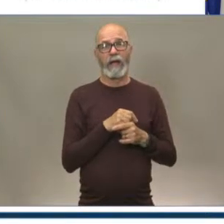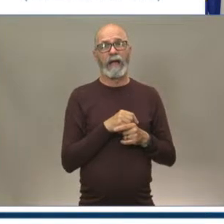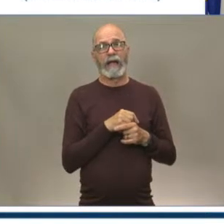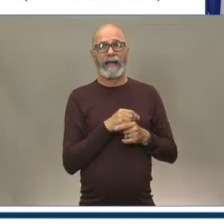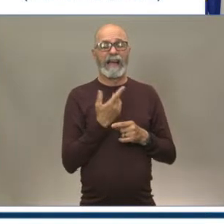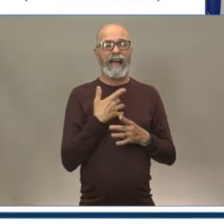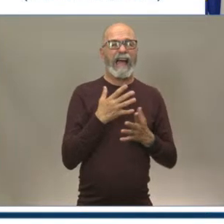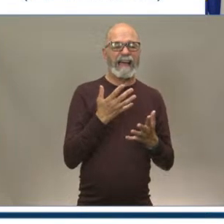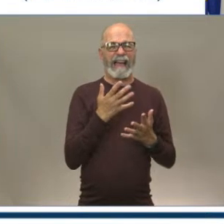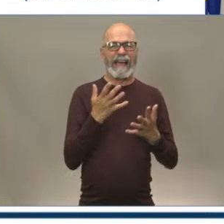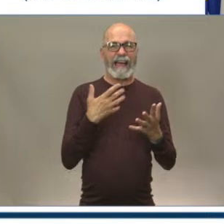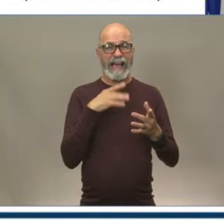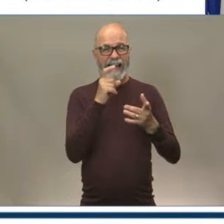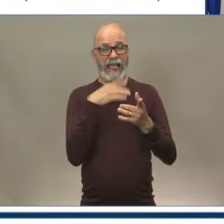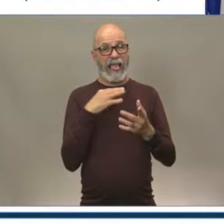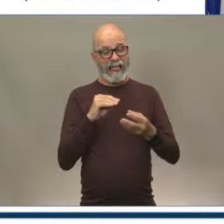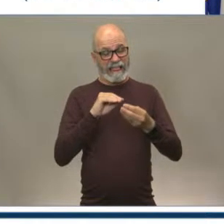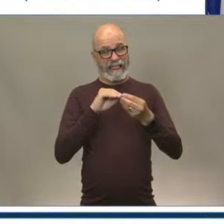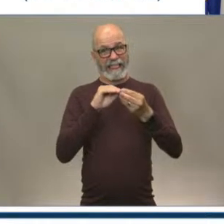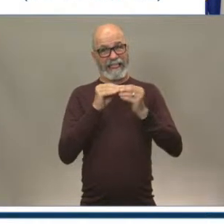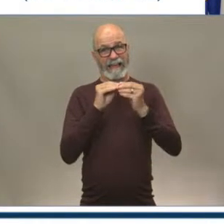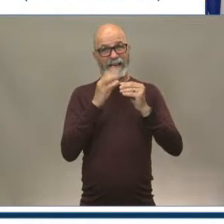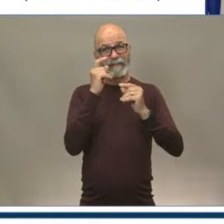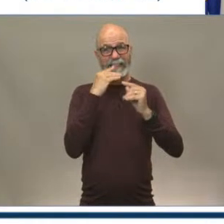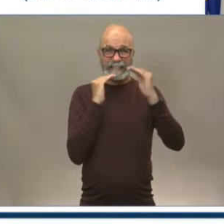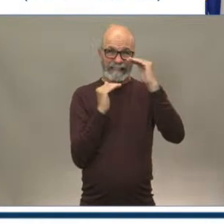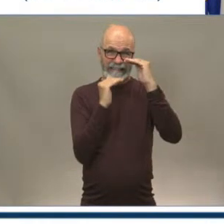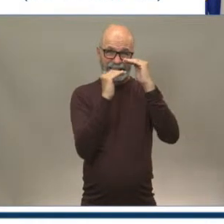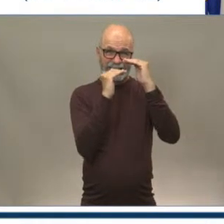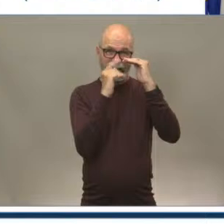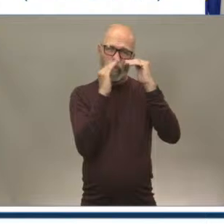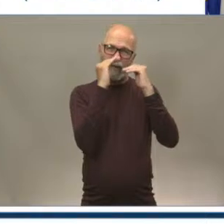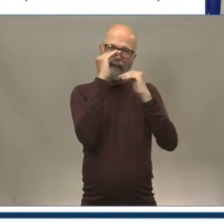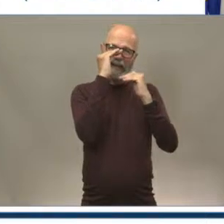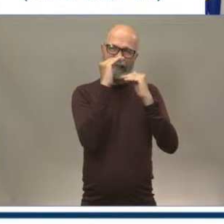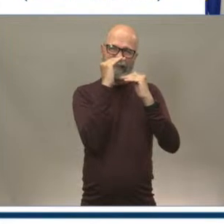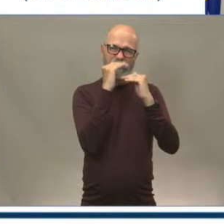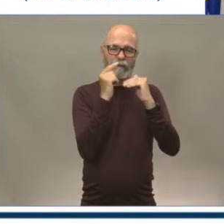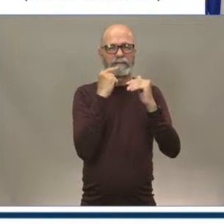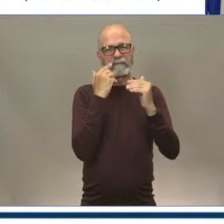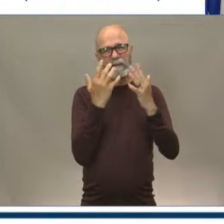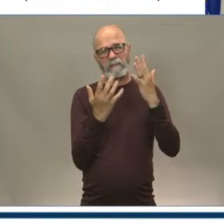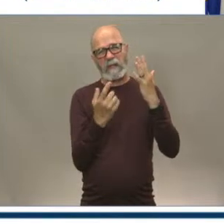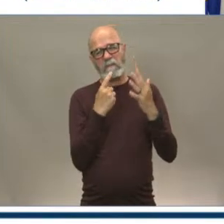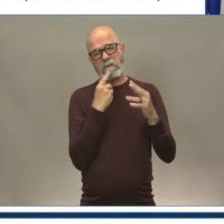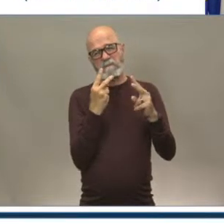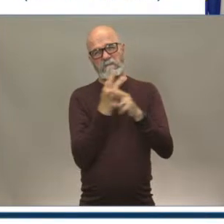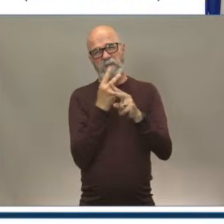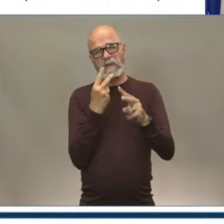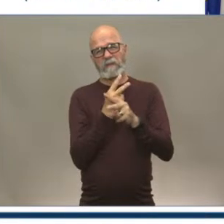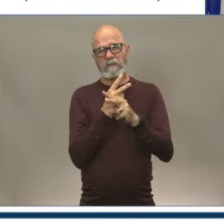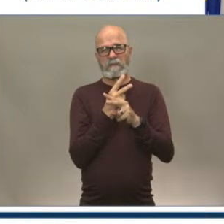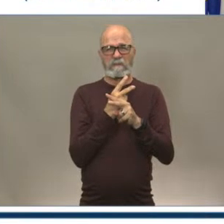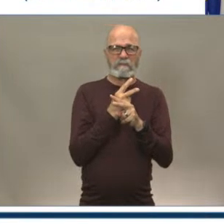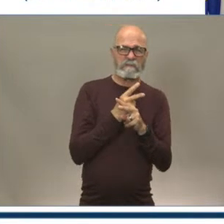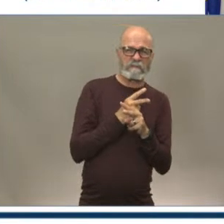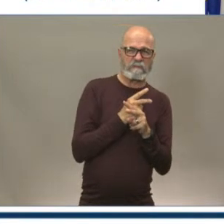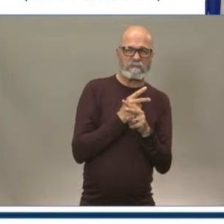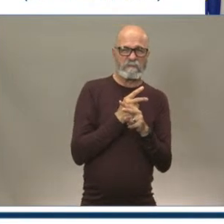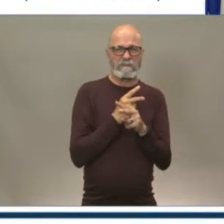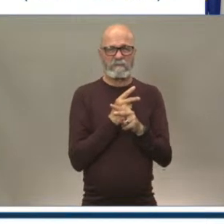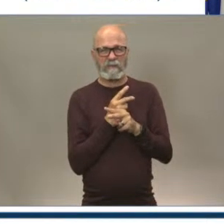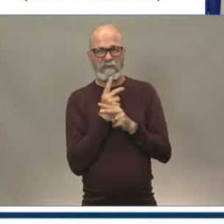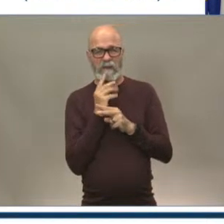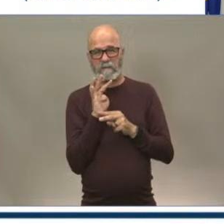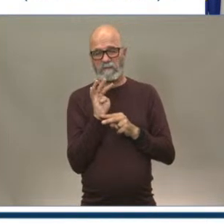downwards, but here we with 45,000 cases in a backlog. The numbers we're seeing come